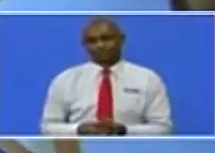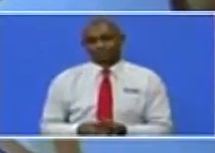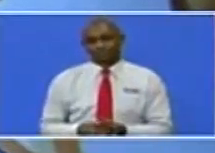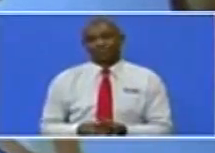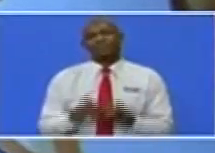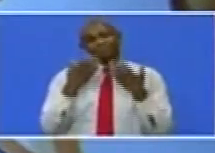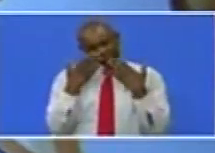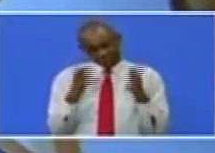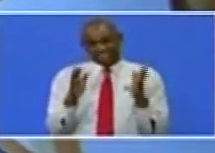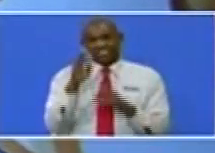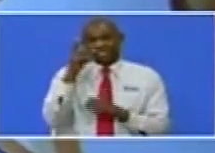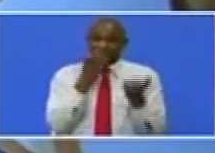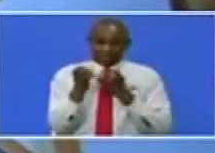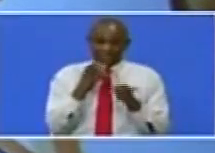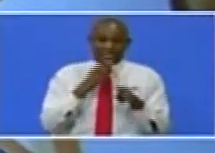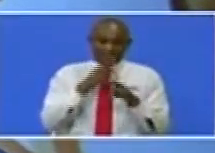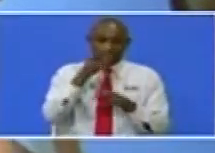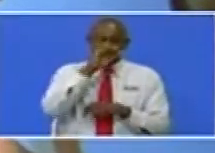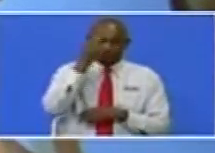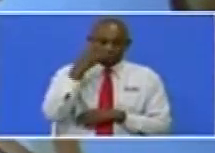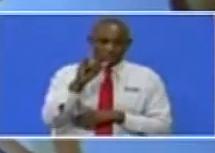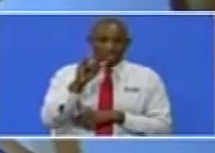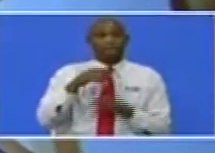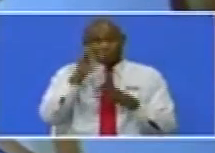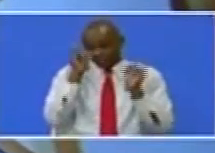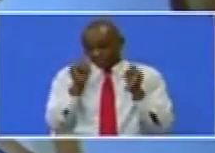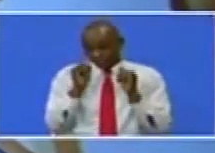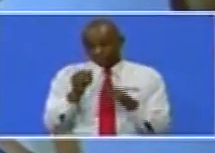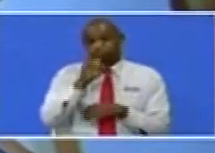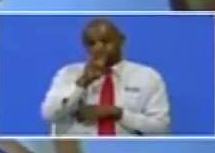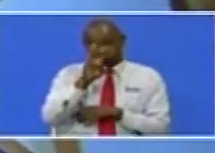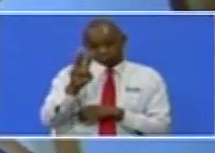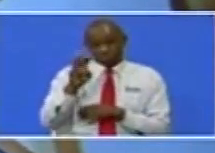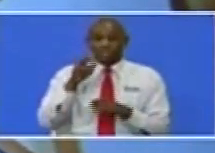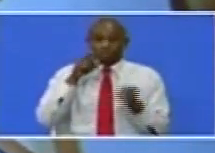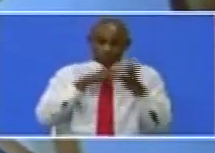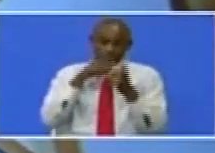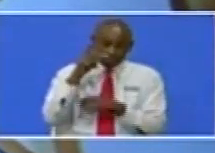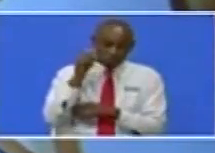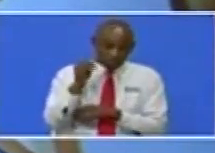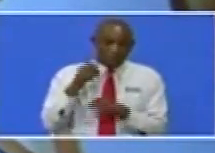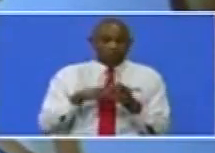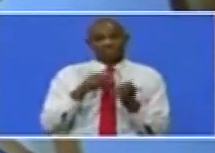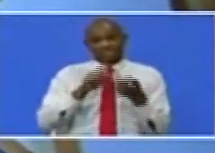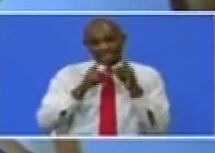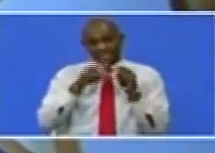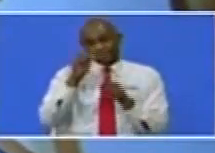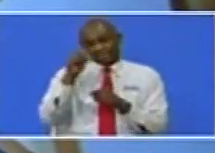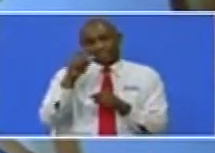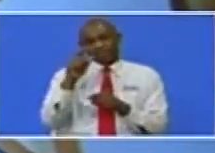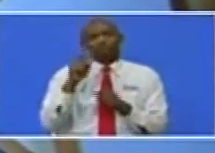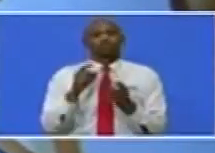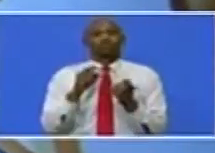And that's it for KTN Business. My name is Joy Doreen Bira. For more news, log on to ktnnews.com or standardmedia.co.ke.